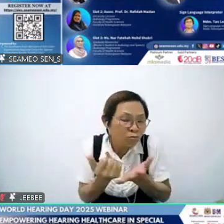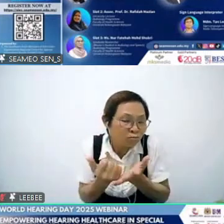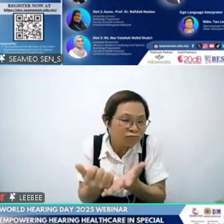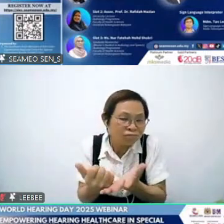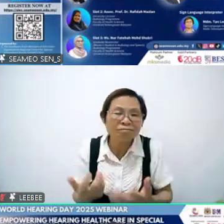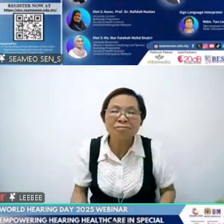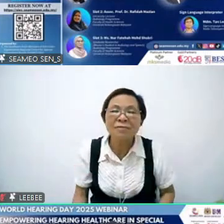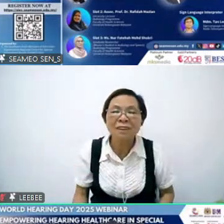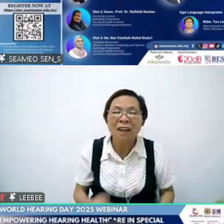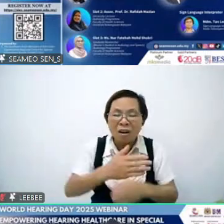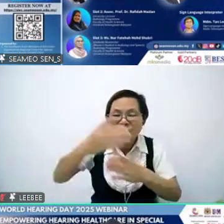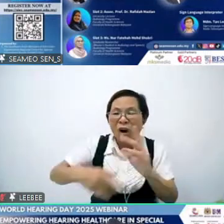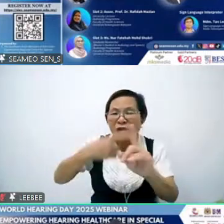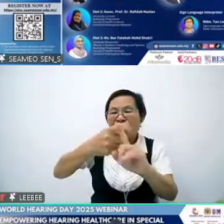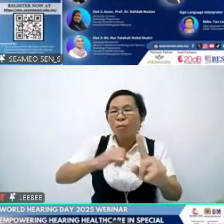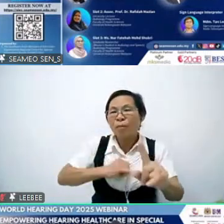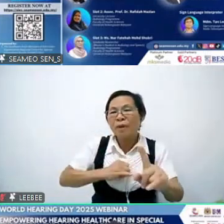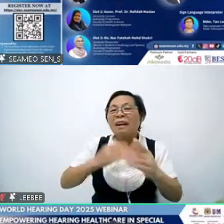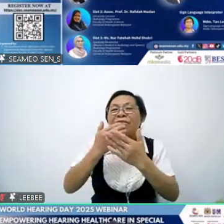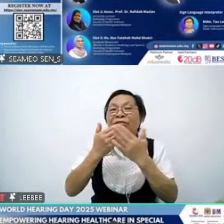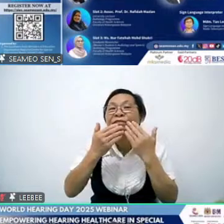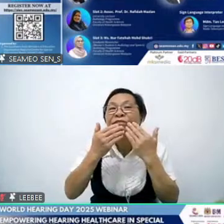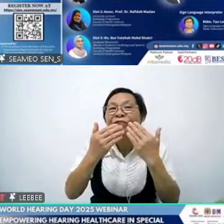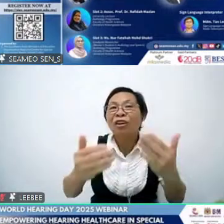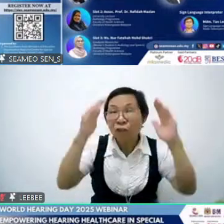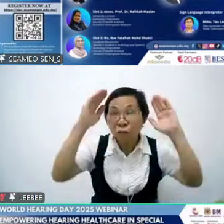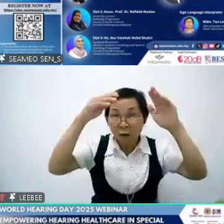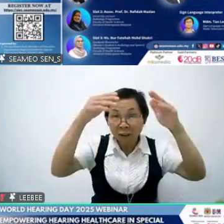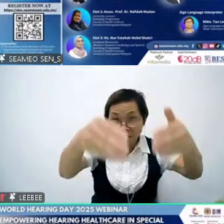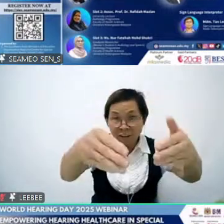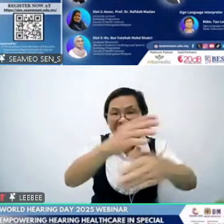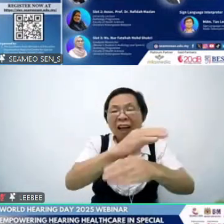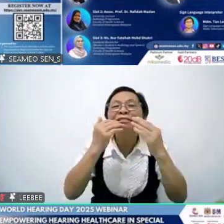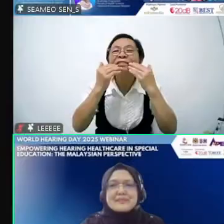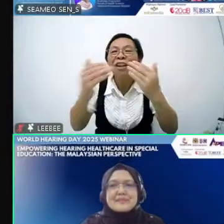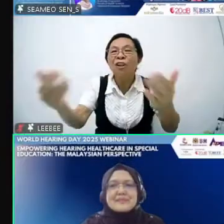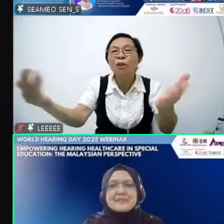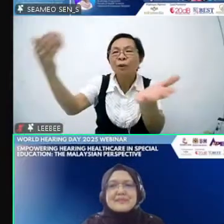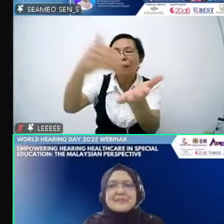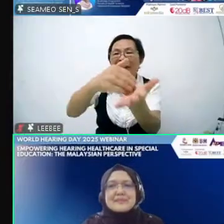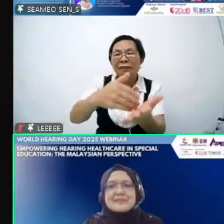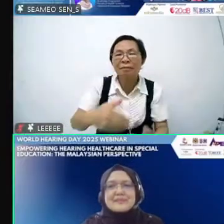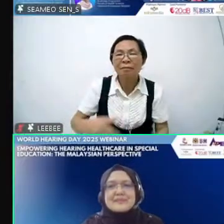That's all from me. Thank you for your attention, and thank you again.